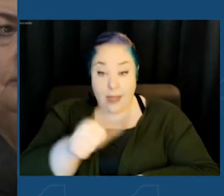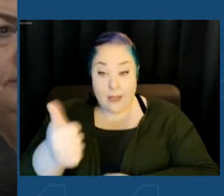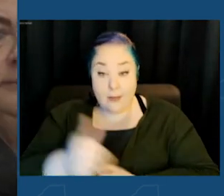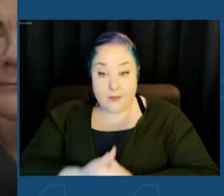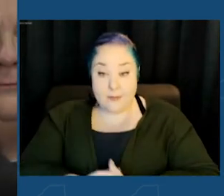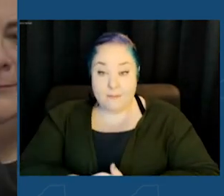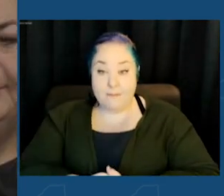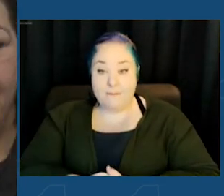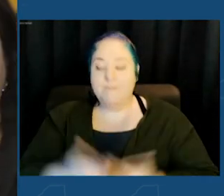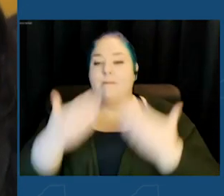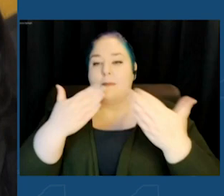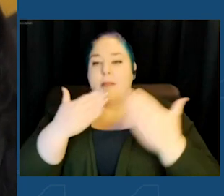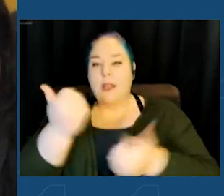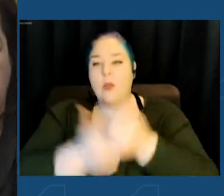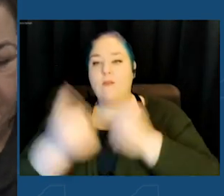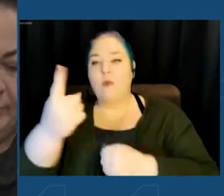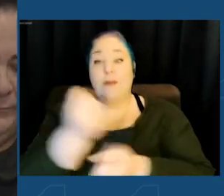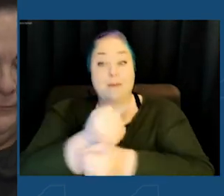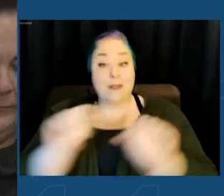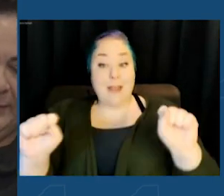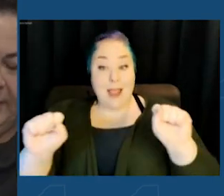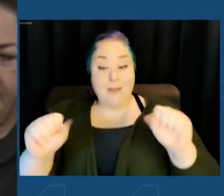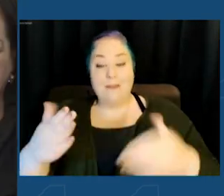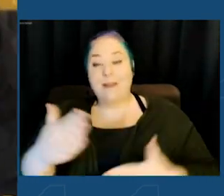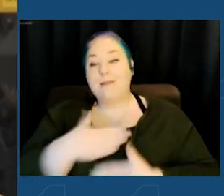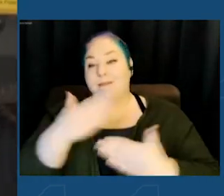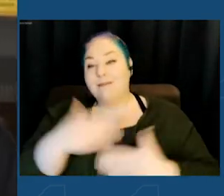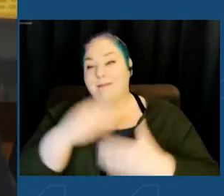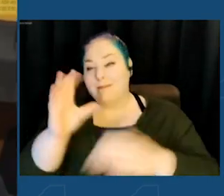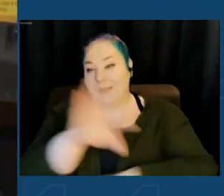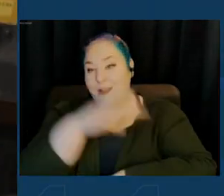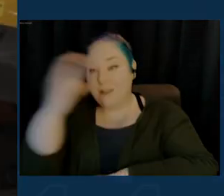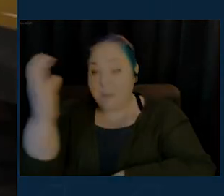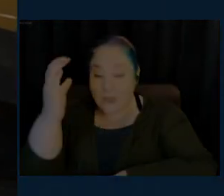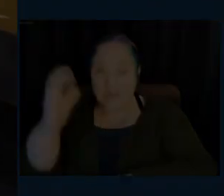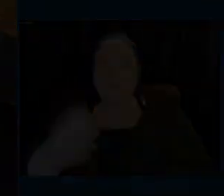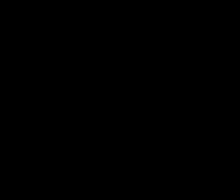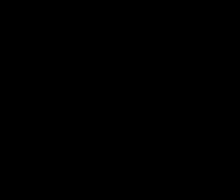thank you everybody be safe merry Christmas happy Hanukkah go bills